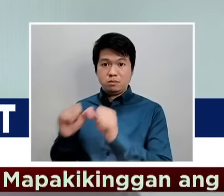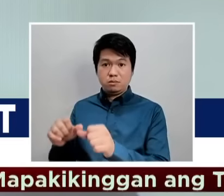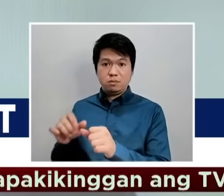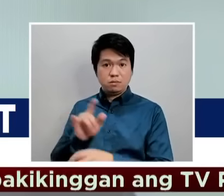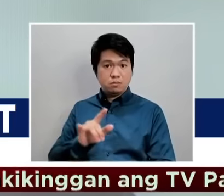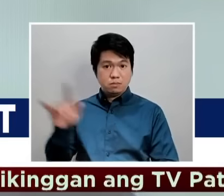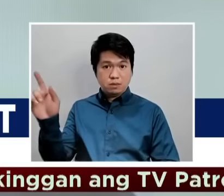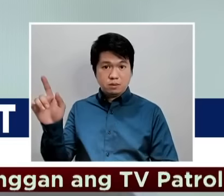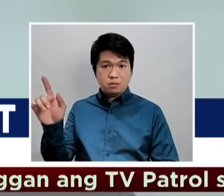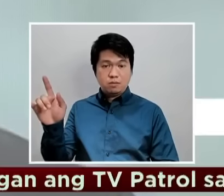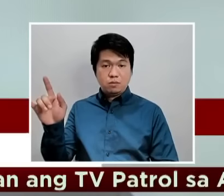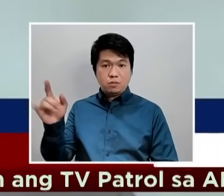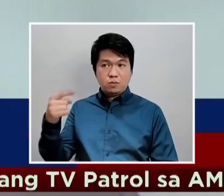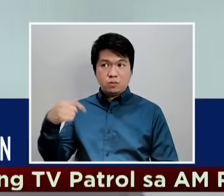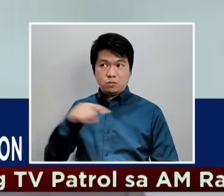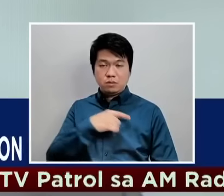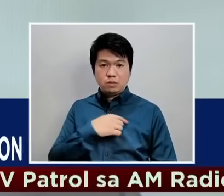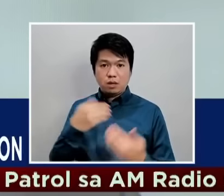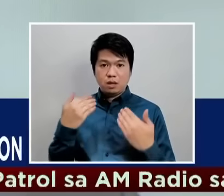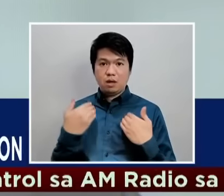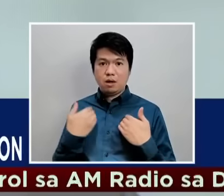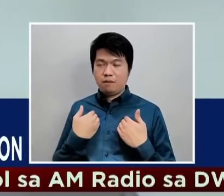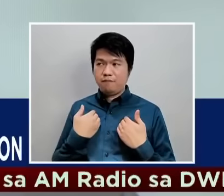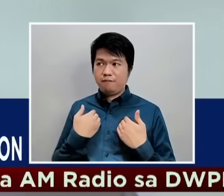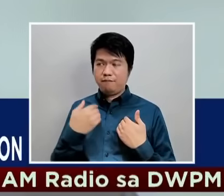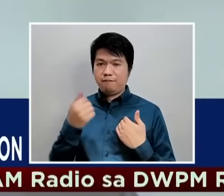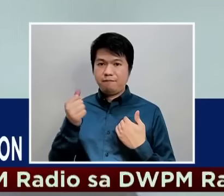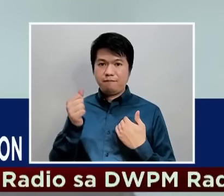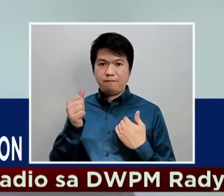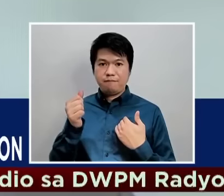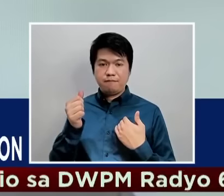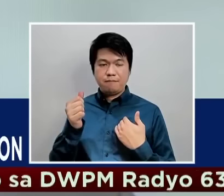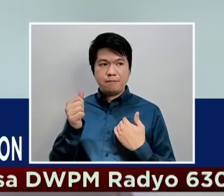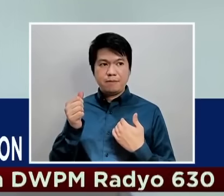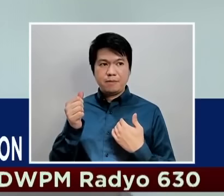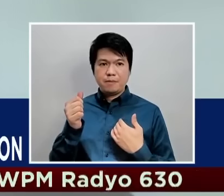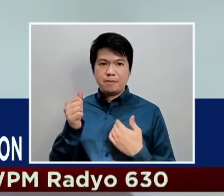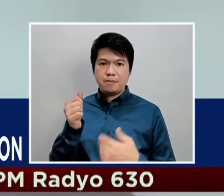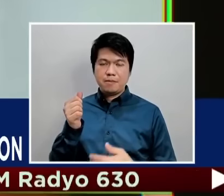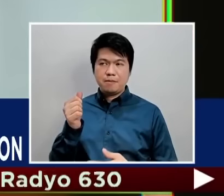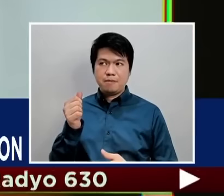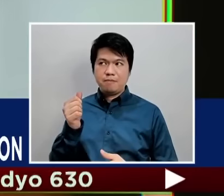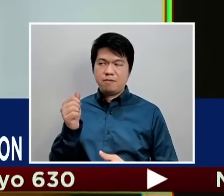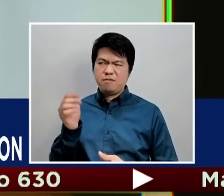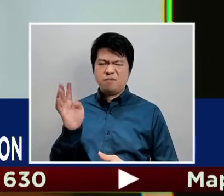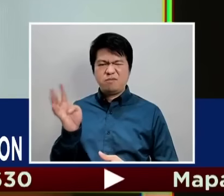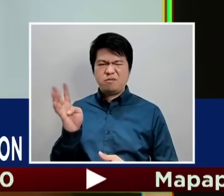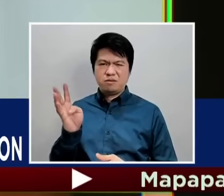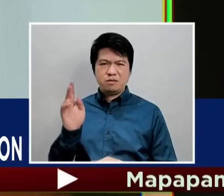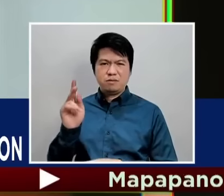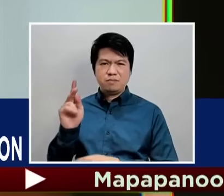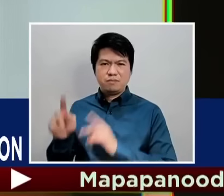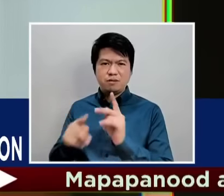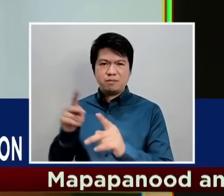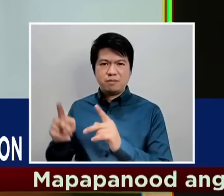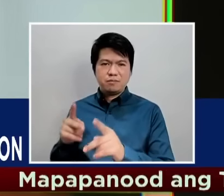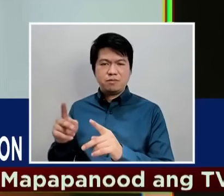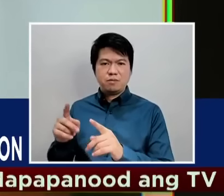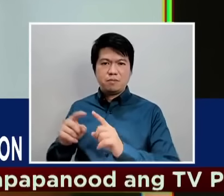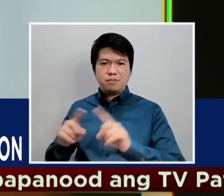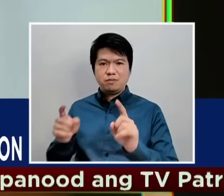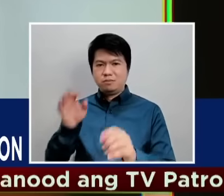We have around, I think these are around 40 people. Ang problema kasi,